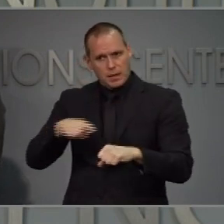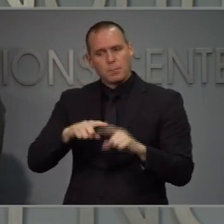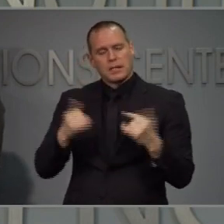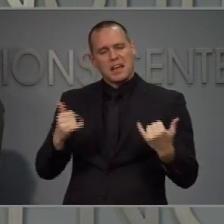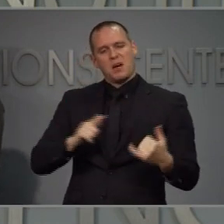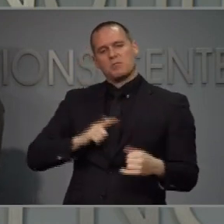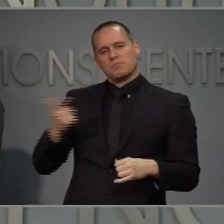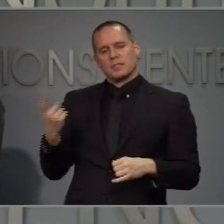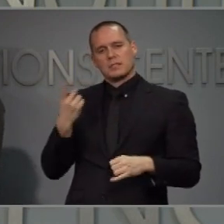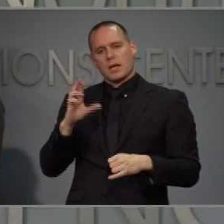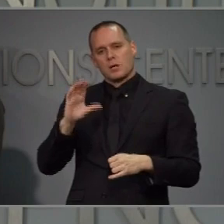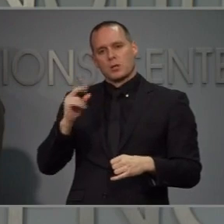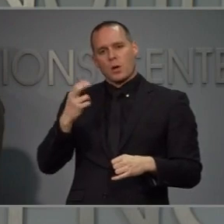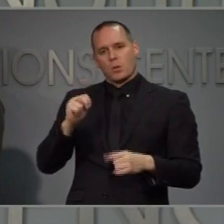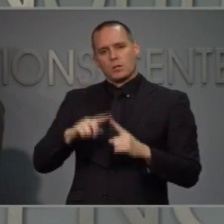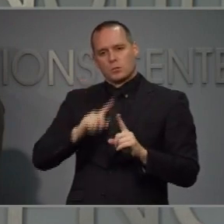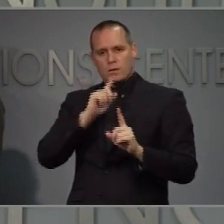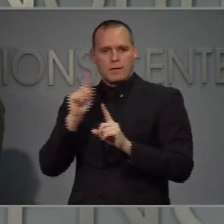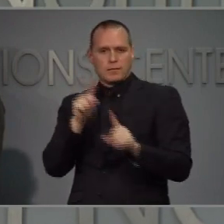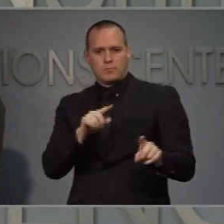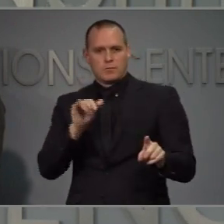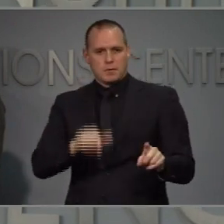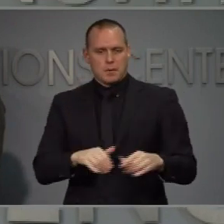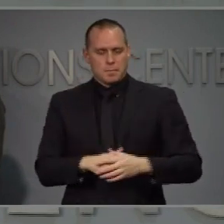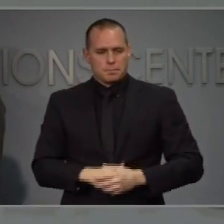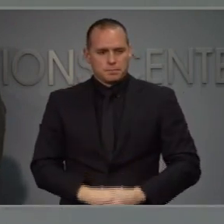question specifically.